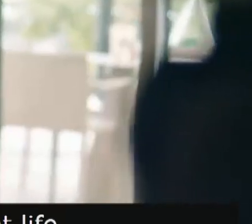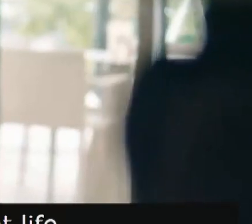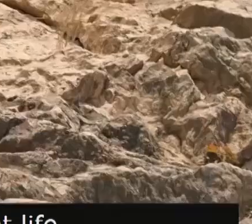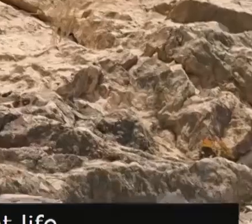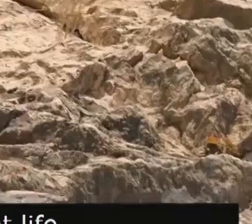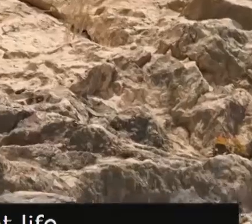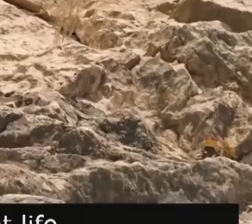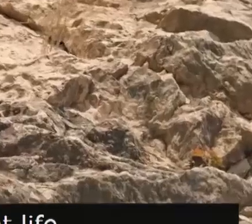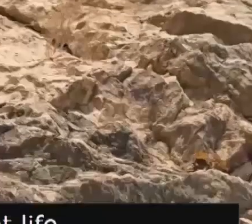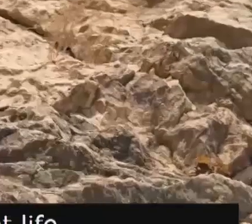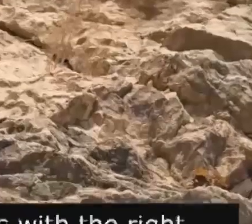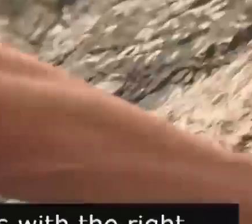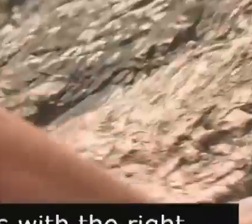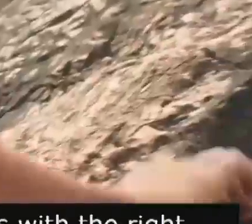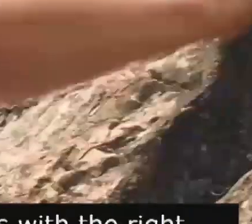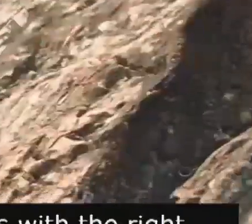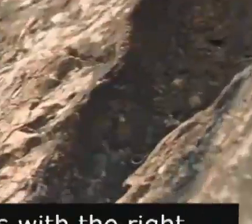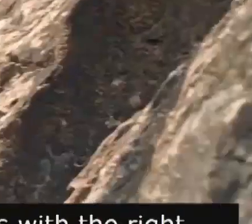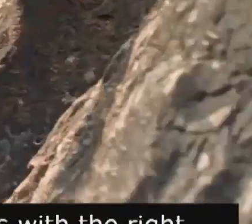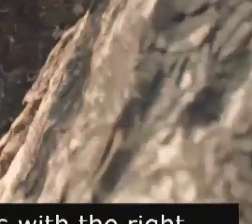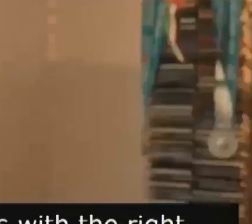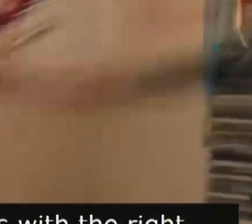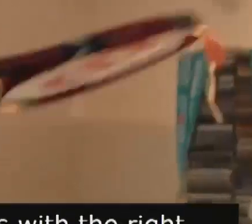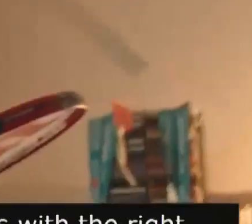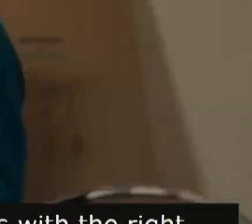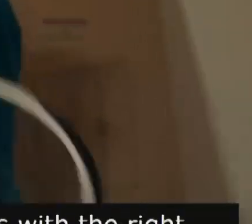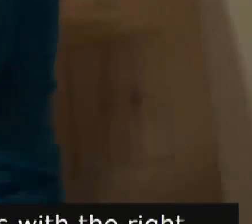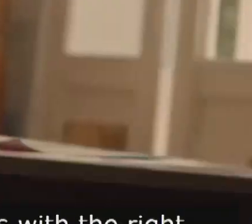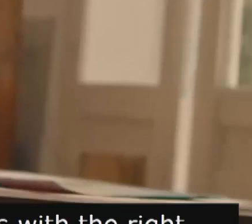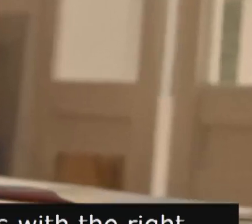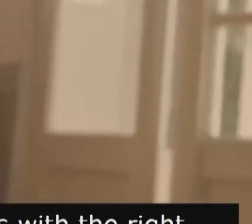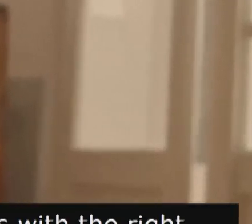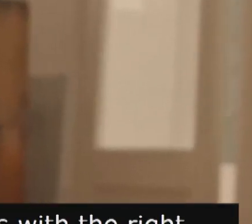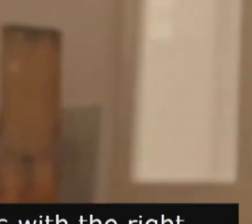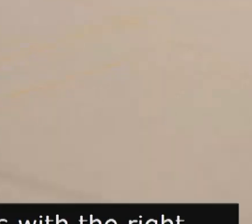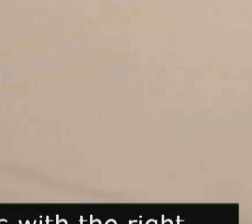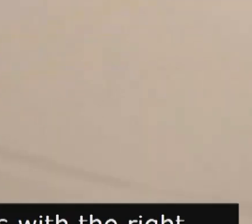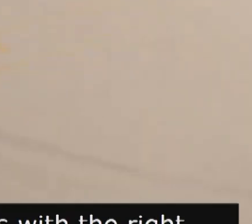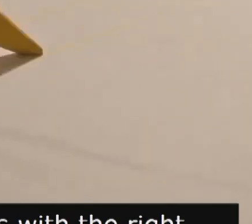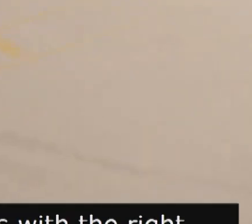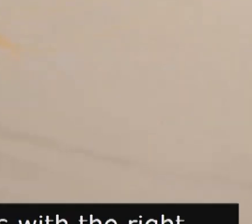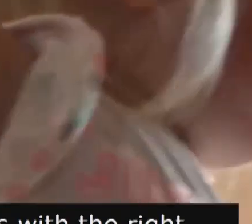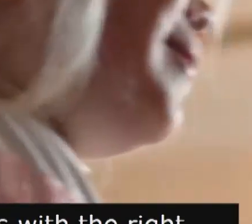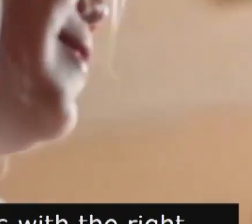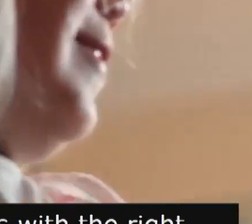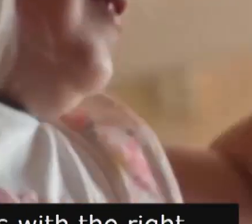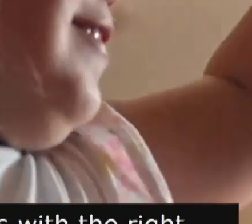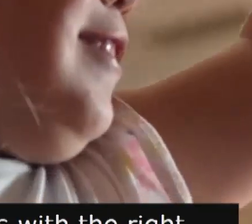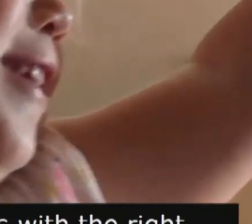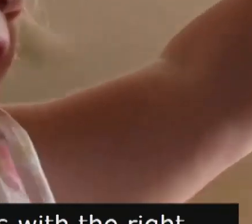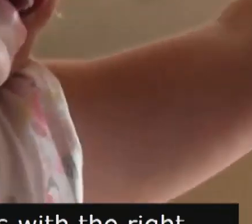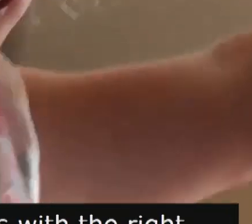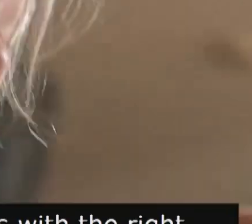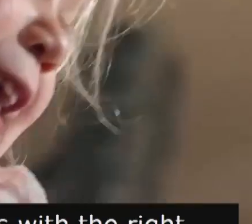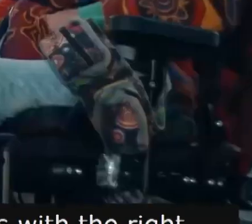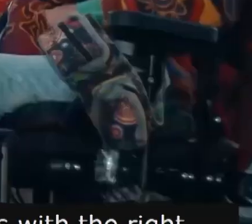The future is having the right tool to reach, to hear, to see. To whatever you